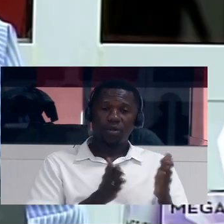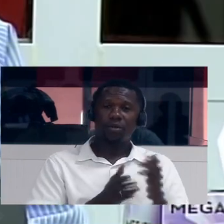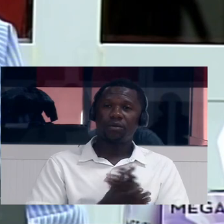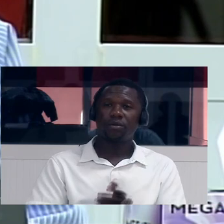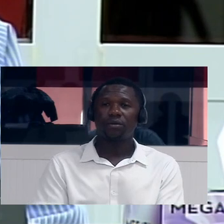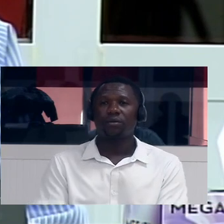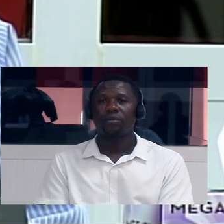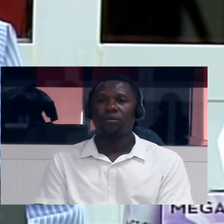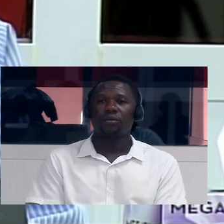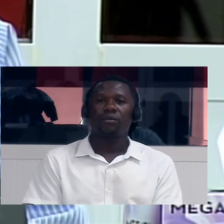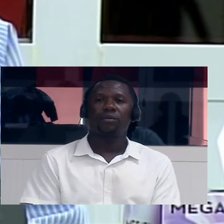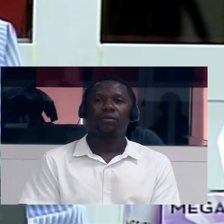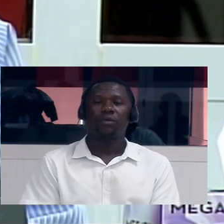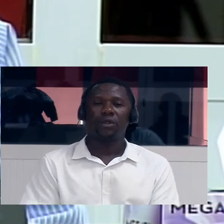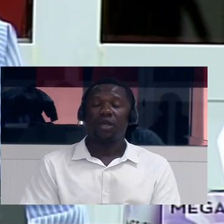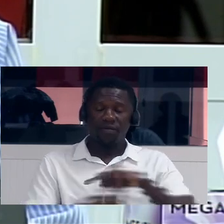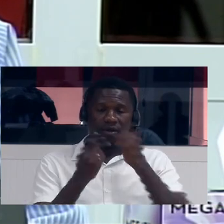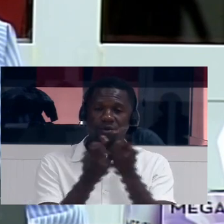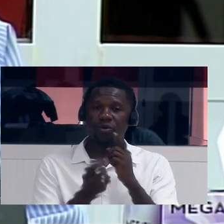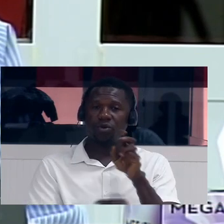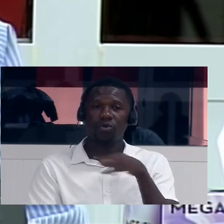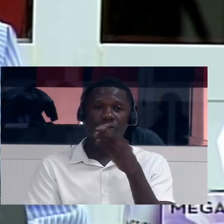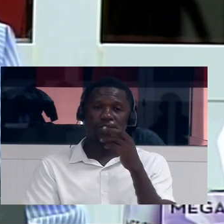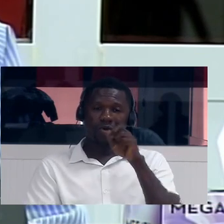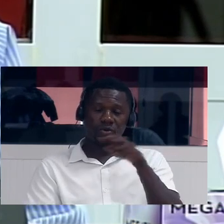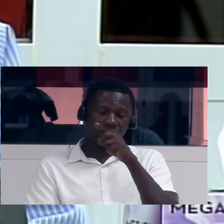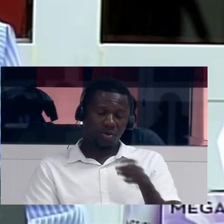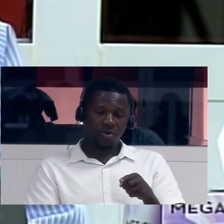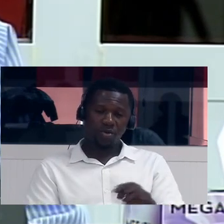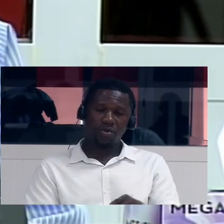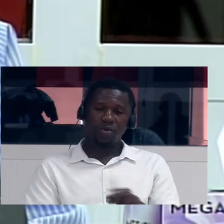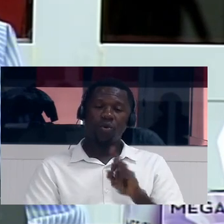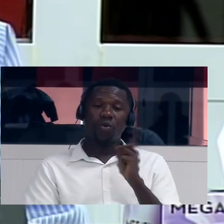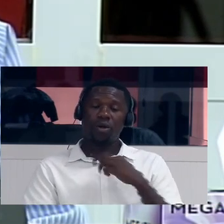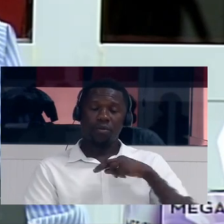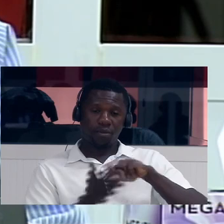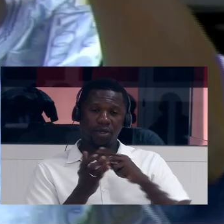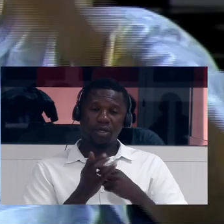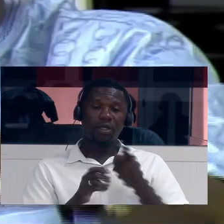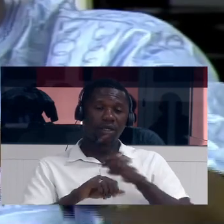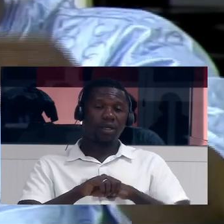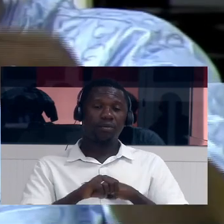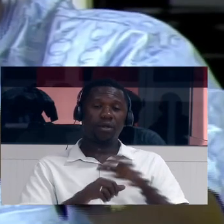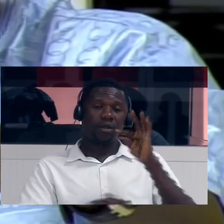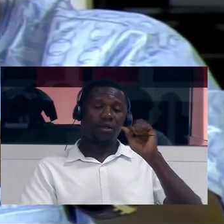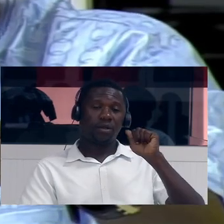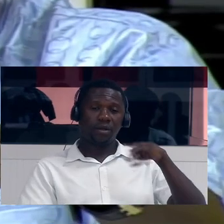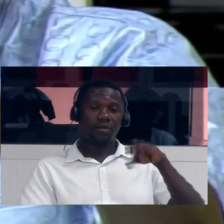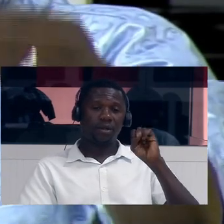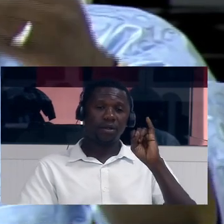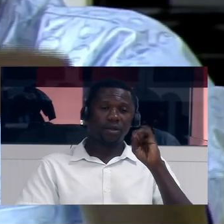No. Everything was going wrong. Not before Tamsir came to me. No, what I mean is at the stage that Tamsir came to your